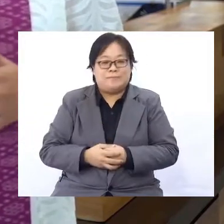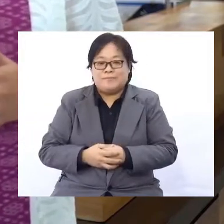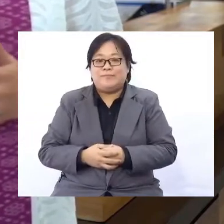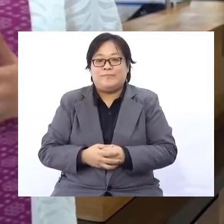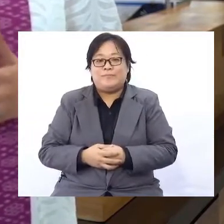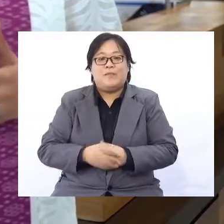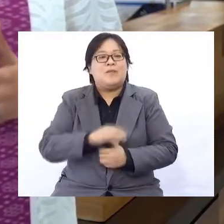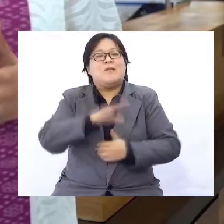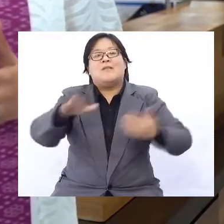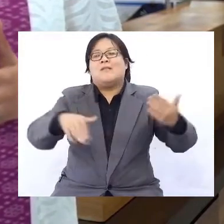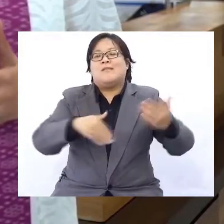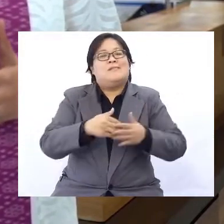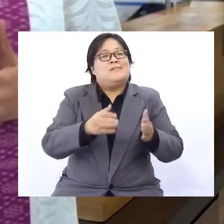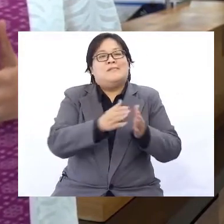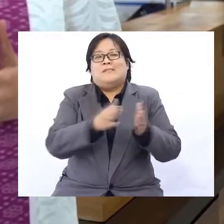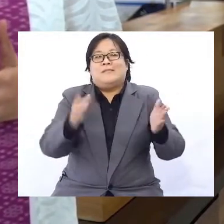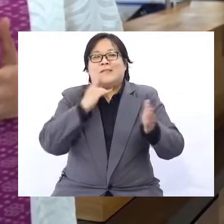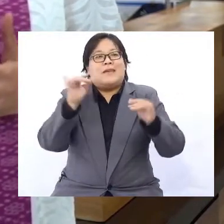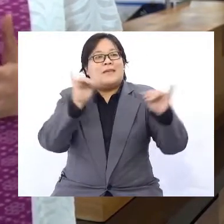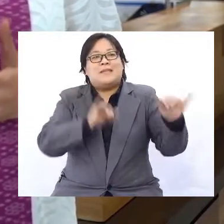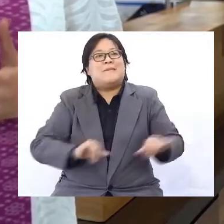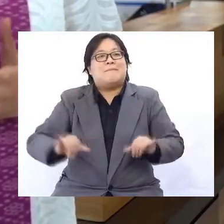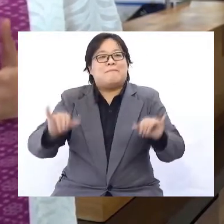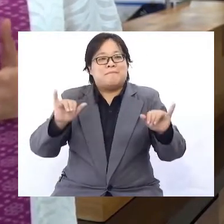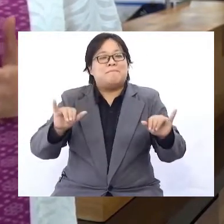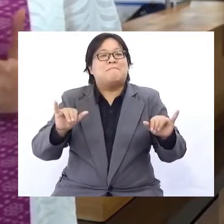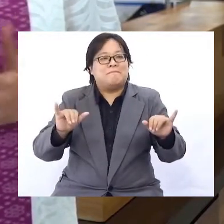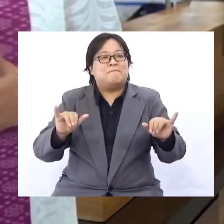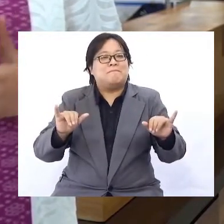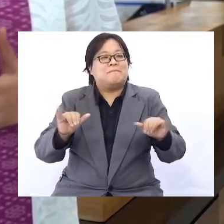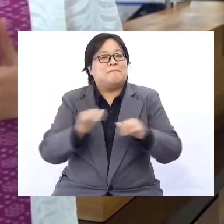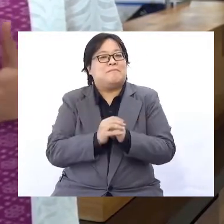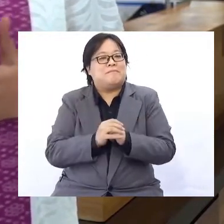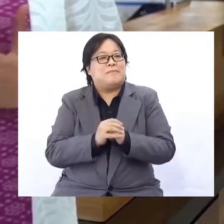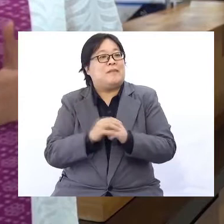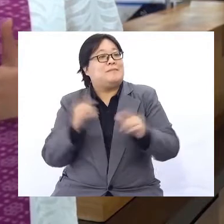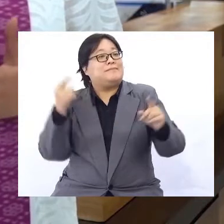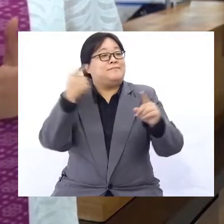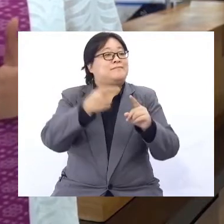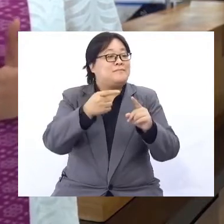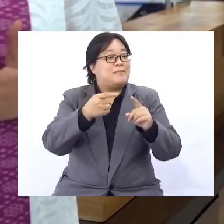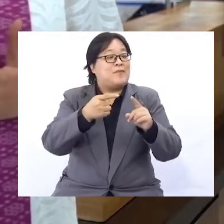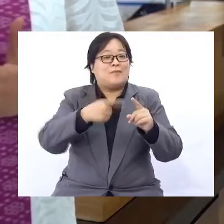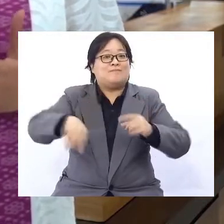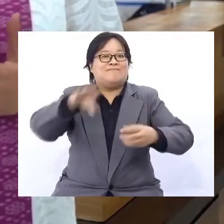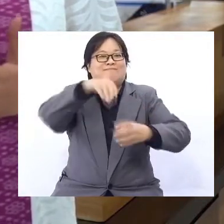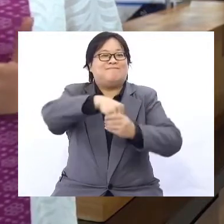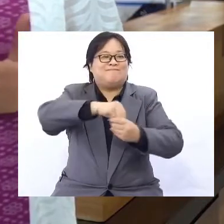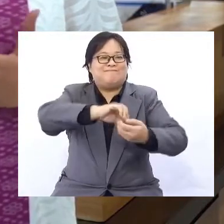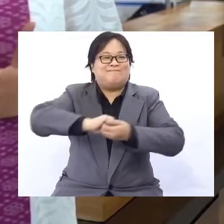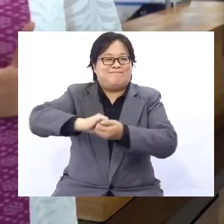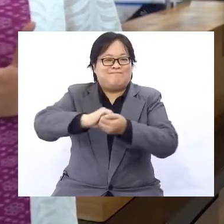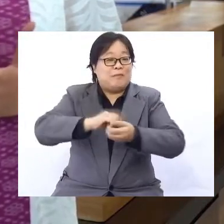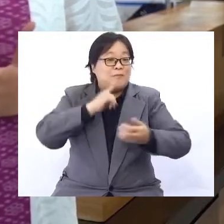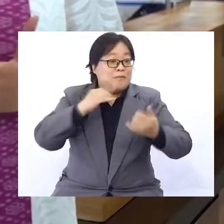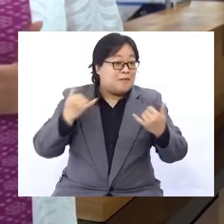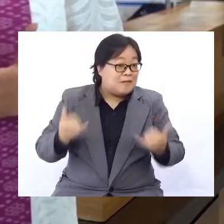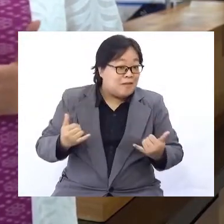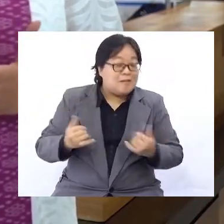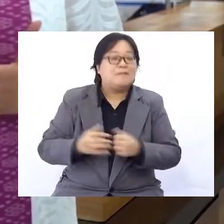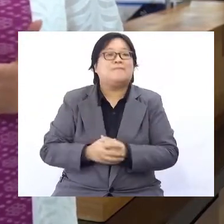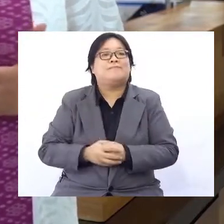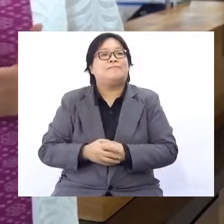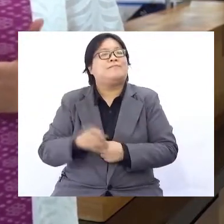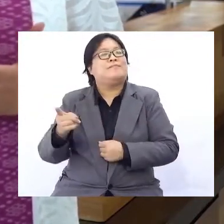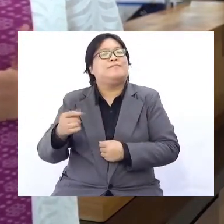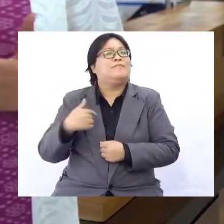all proceeds and royalty from the sale of his book will be channeled to the work of the Alliance. Currently based in Rome, he